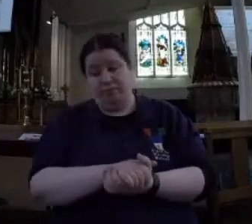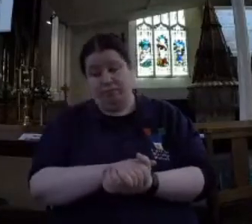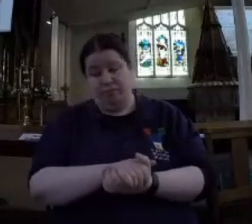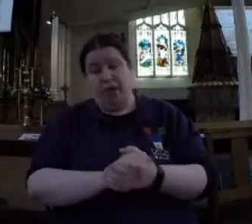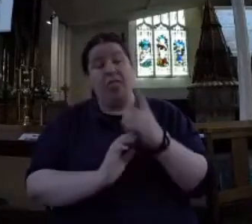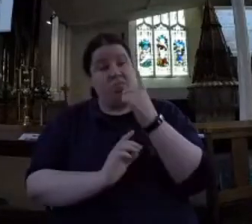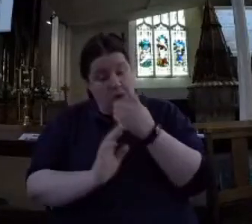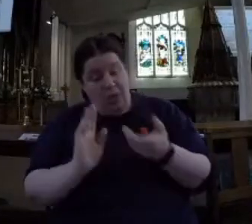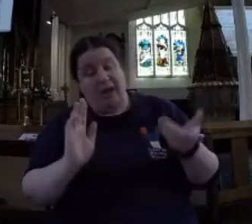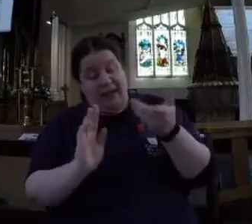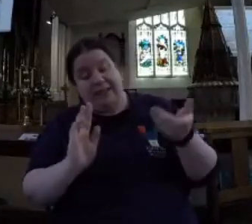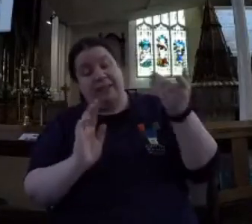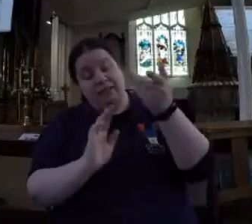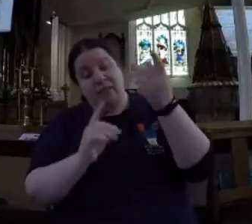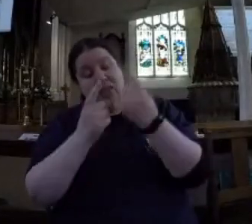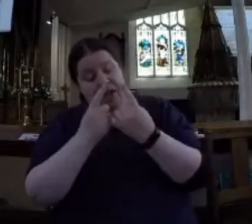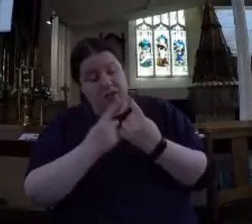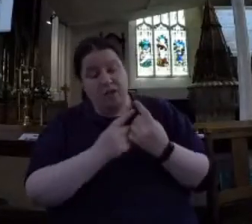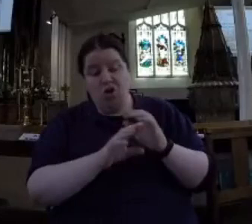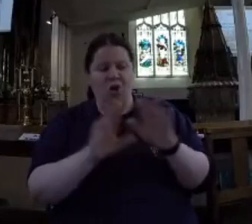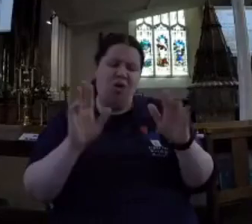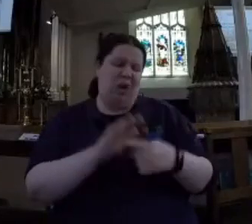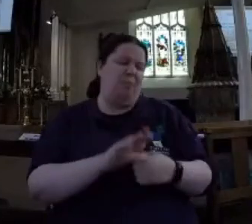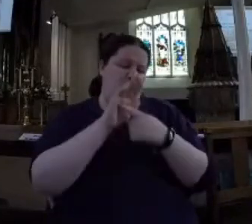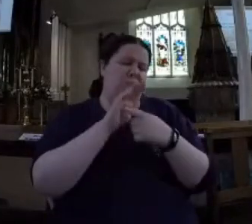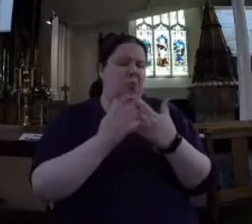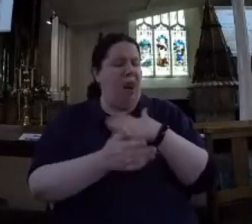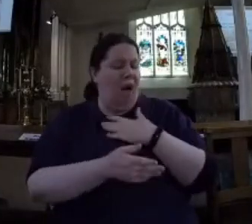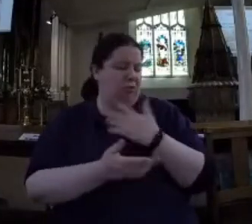then we can start to put in the other things in our life.